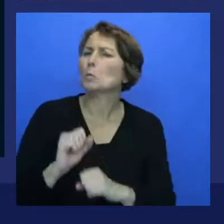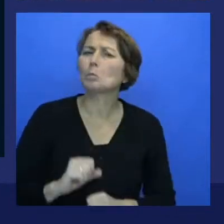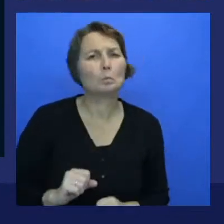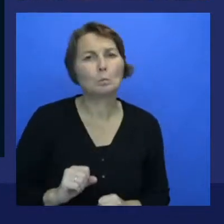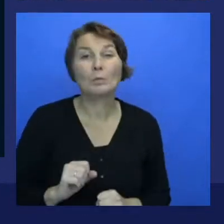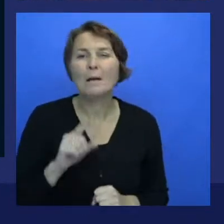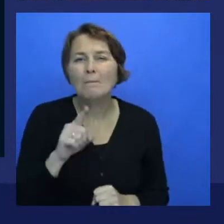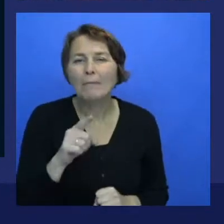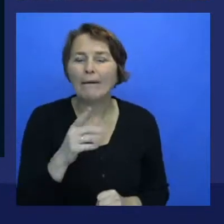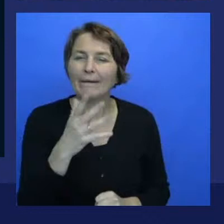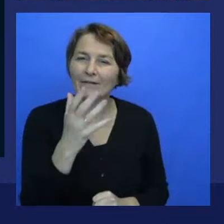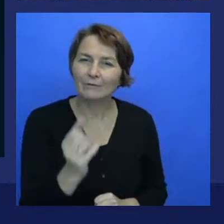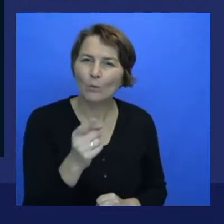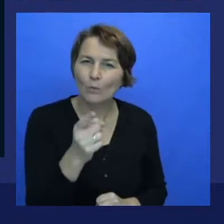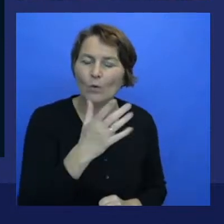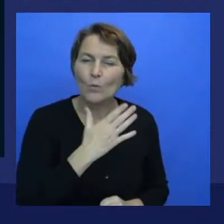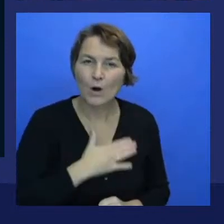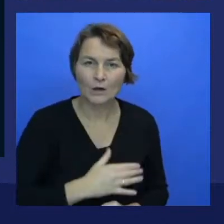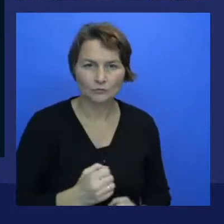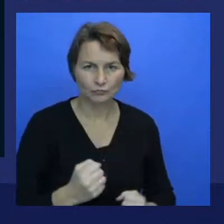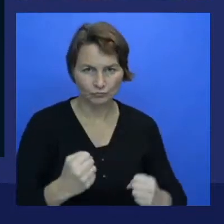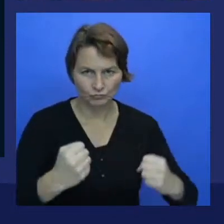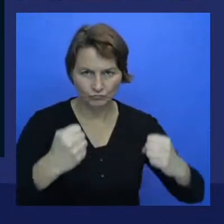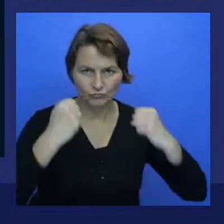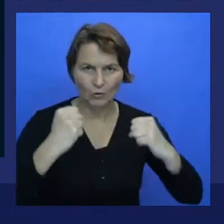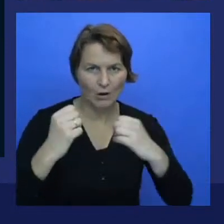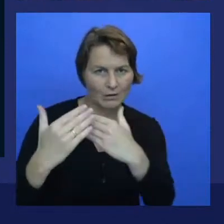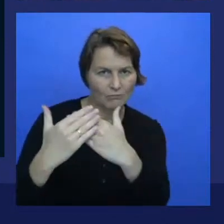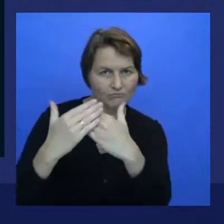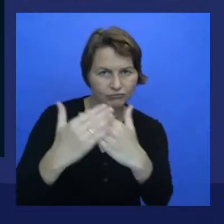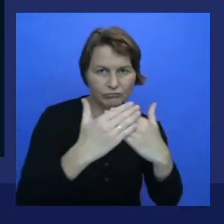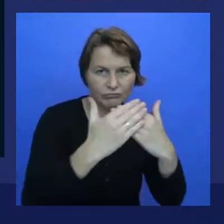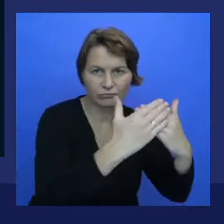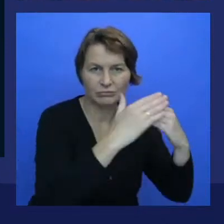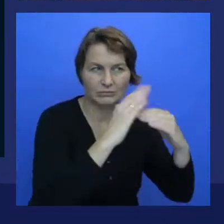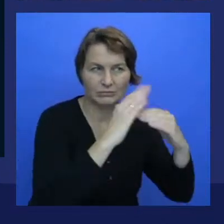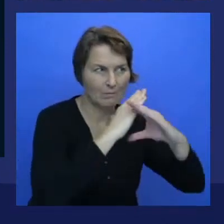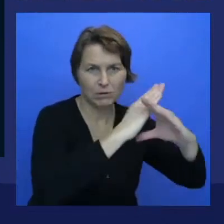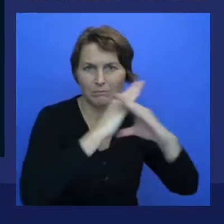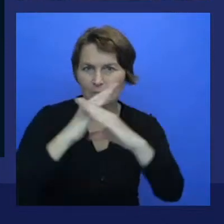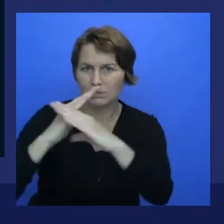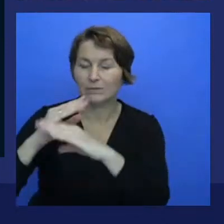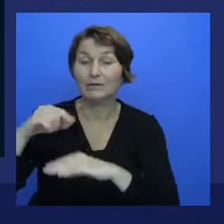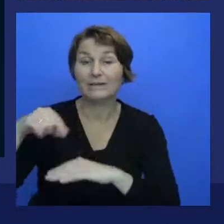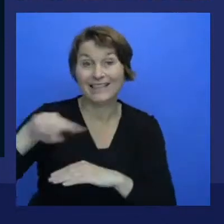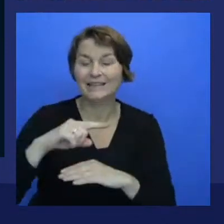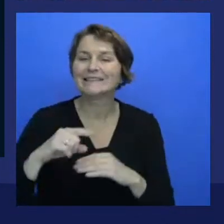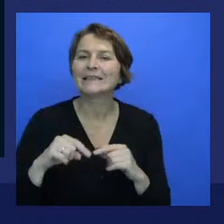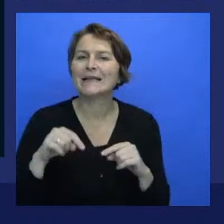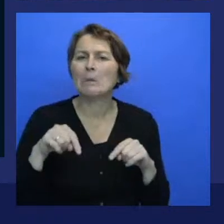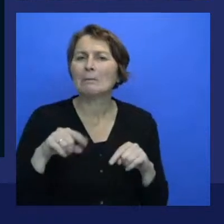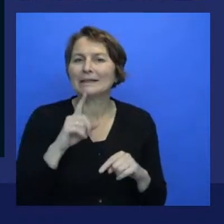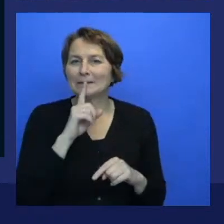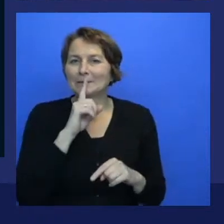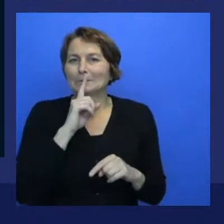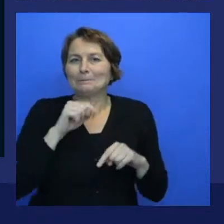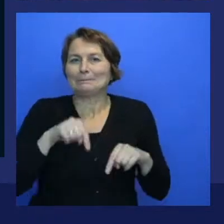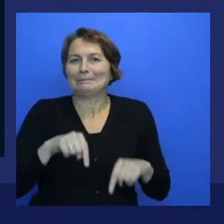serious applications, I don't want to say that the web is not serious, but I feel